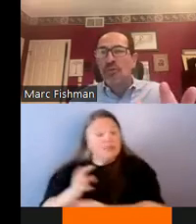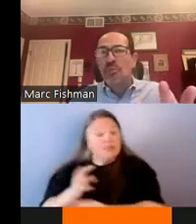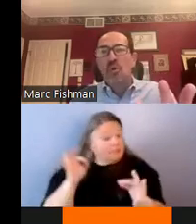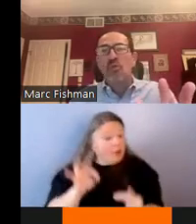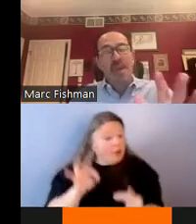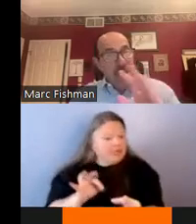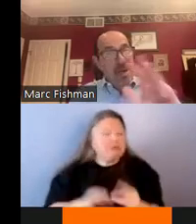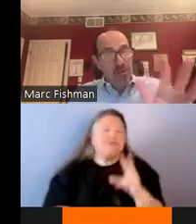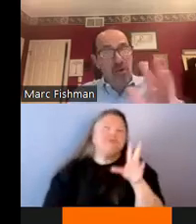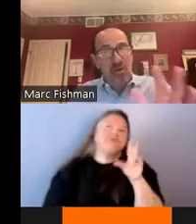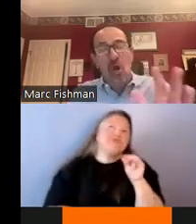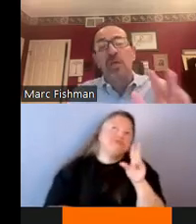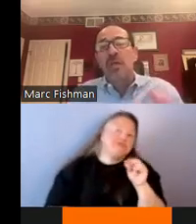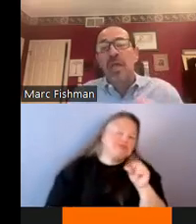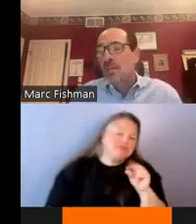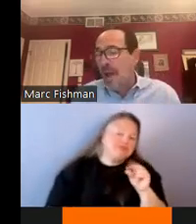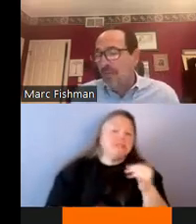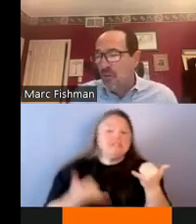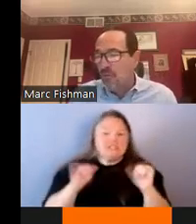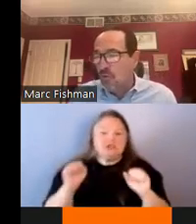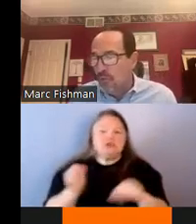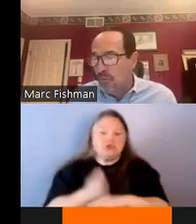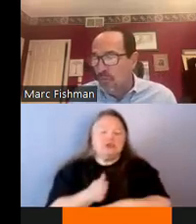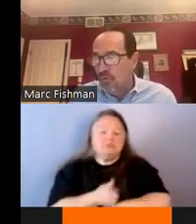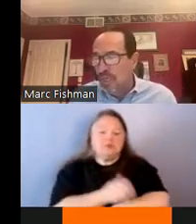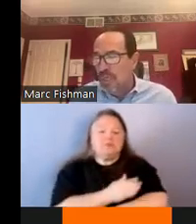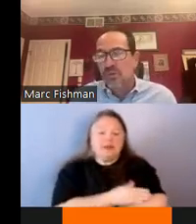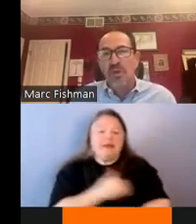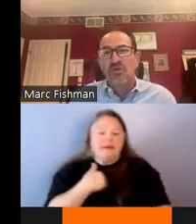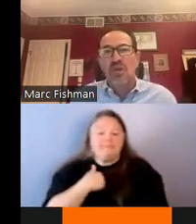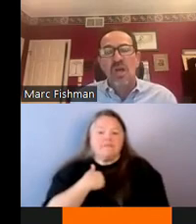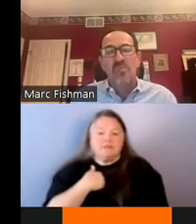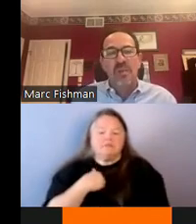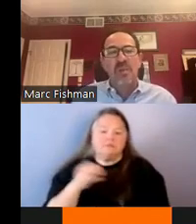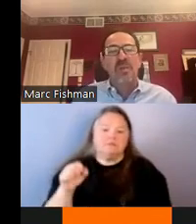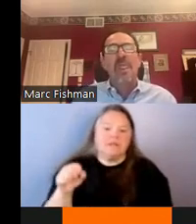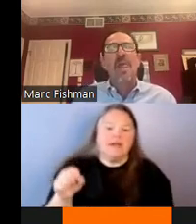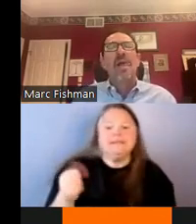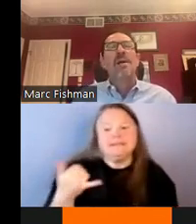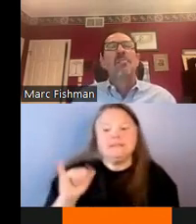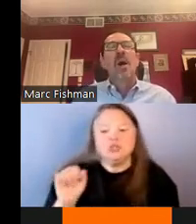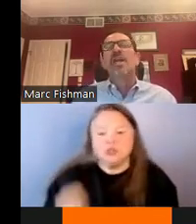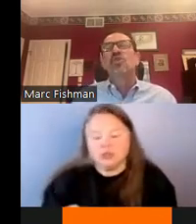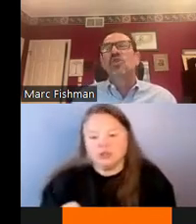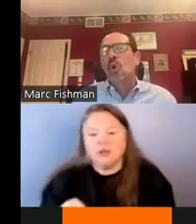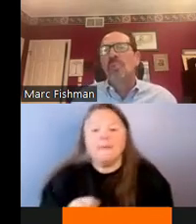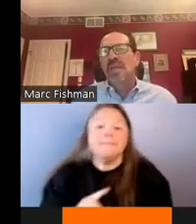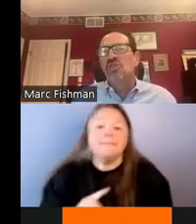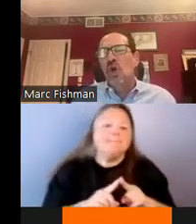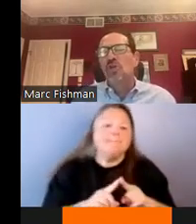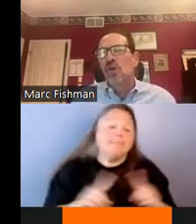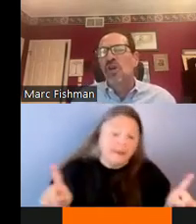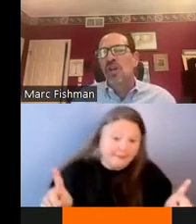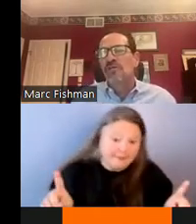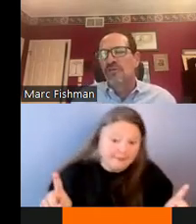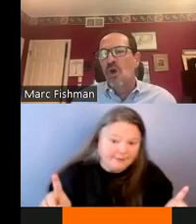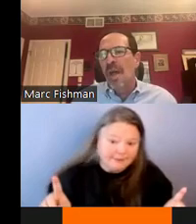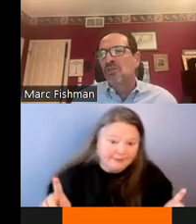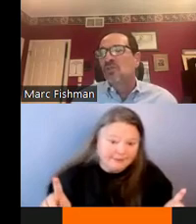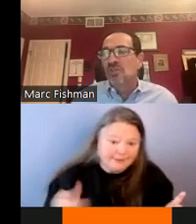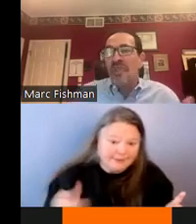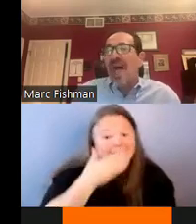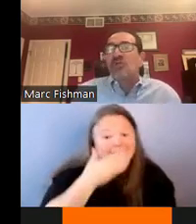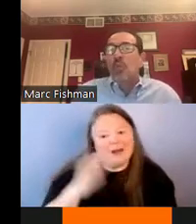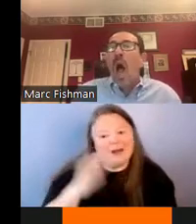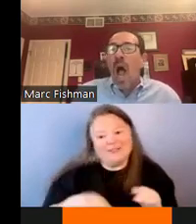certainly room for improvement, and I'm going to be talking today about that room for improvement, especially in young people, but it sure beats the alternative of